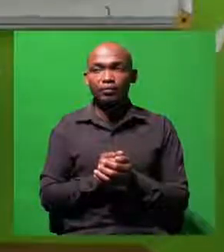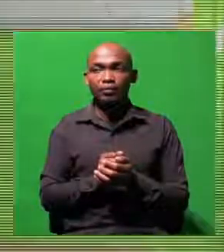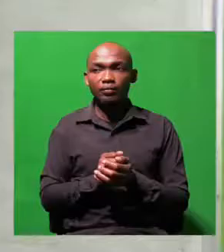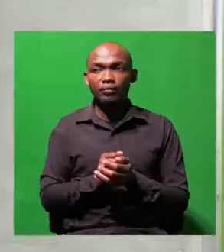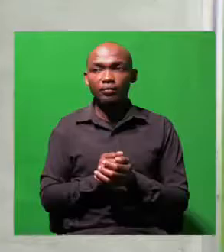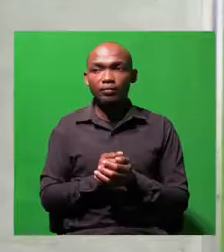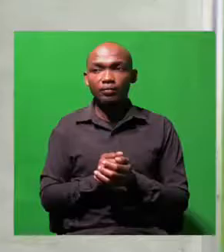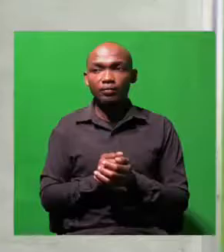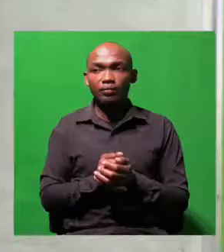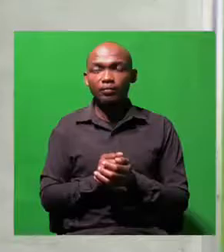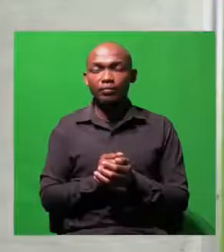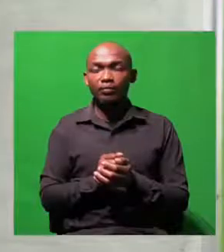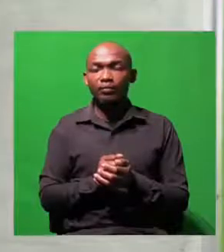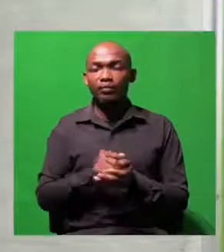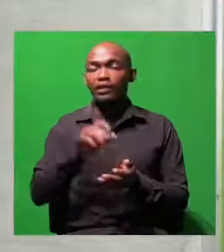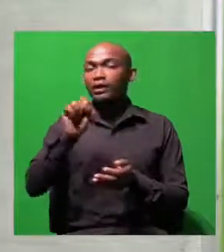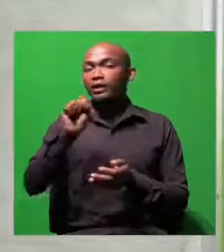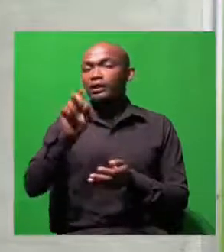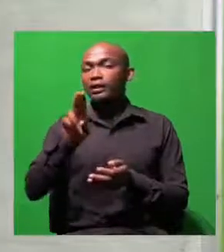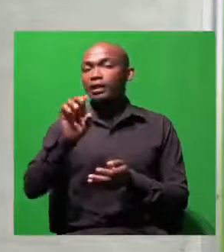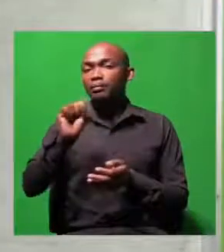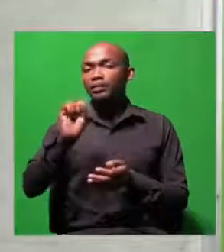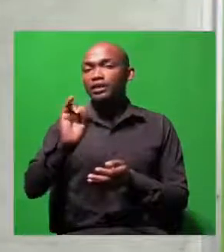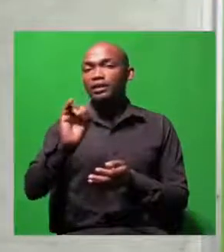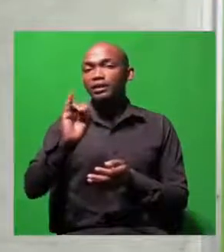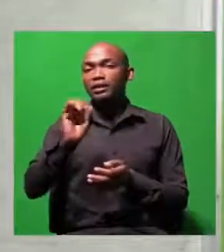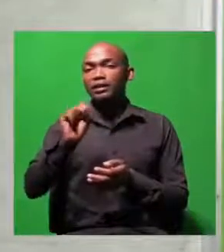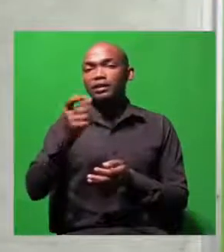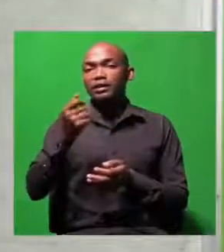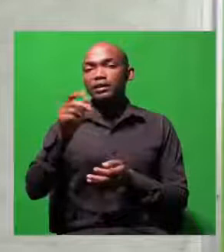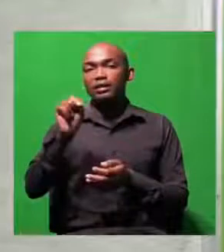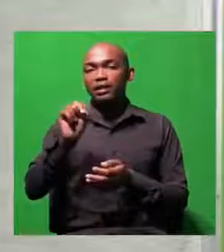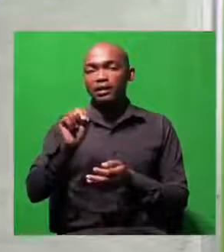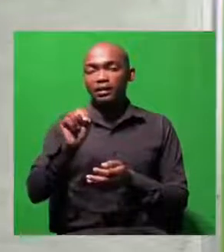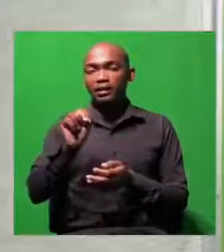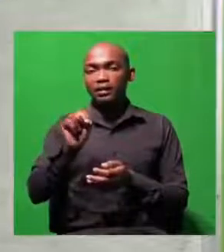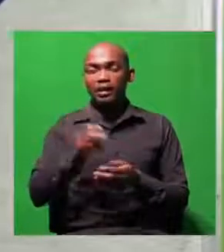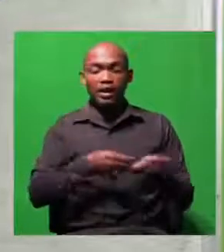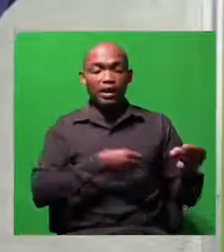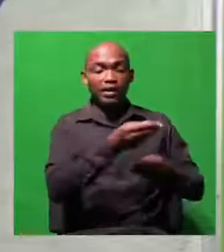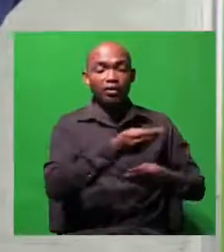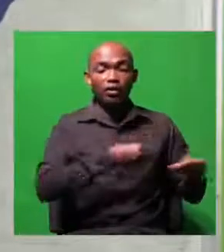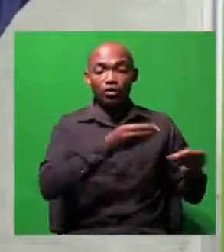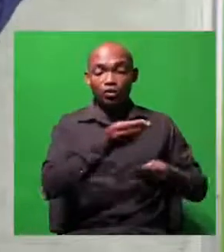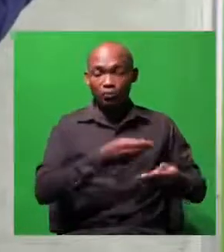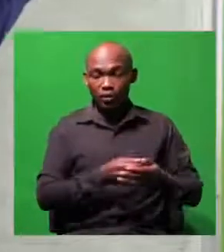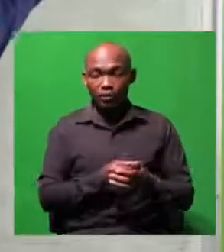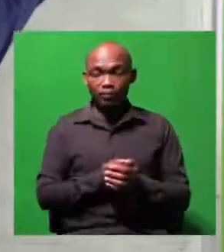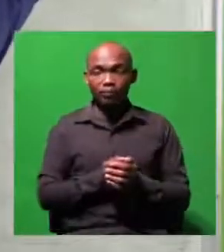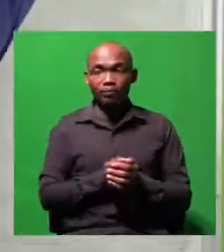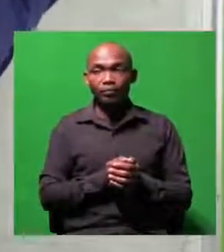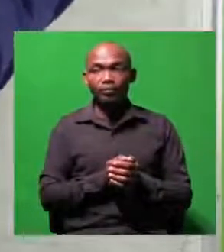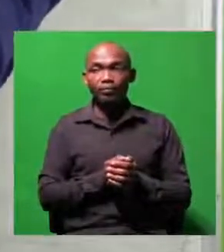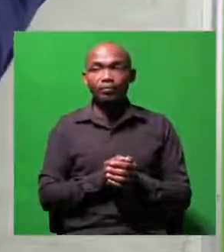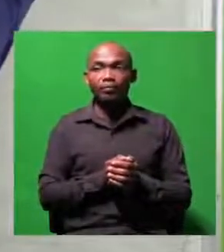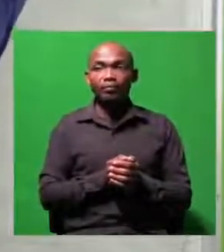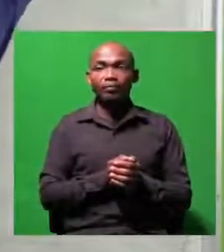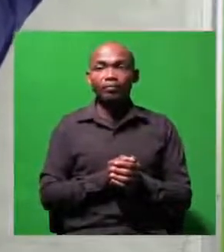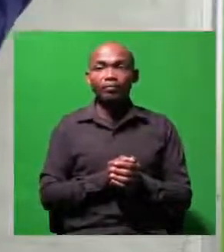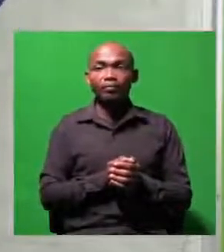Subsistence economy. Subsistence economy.